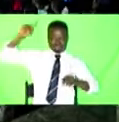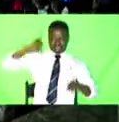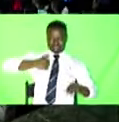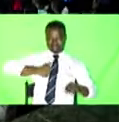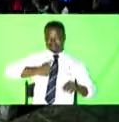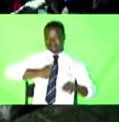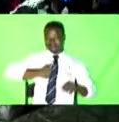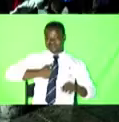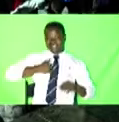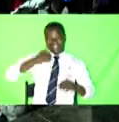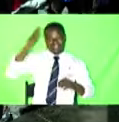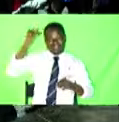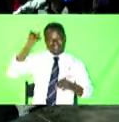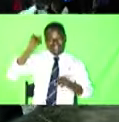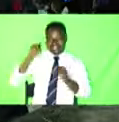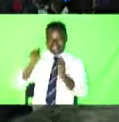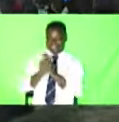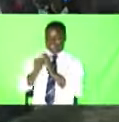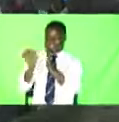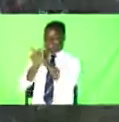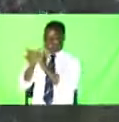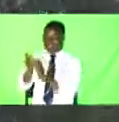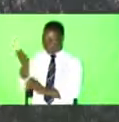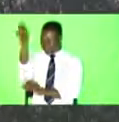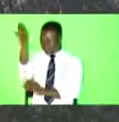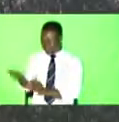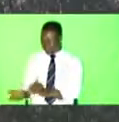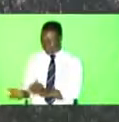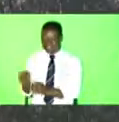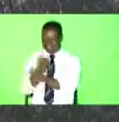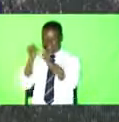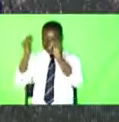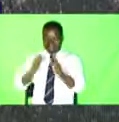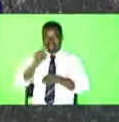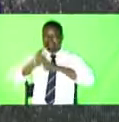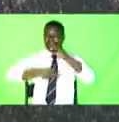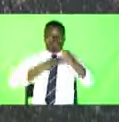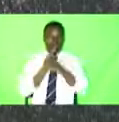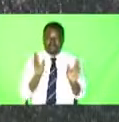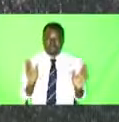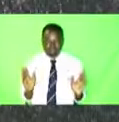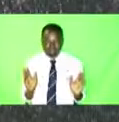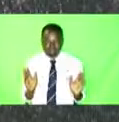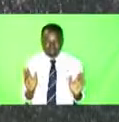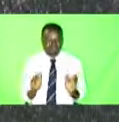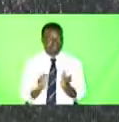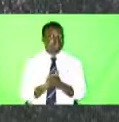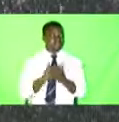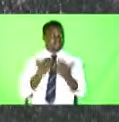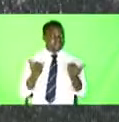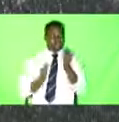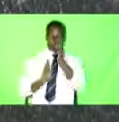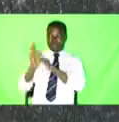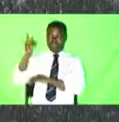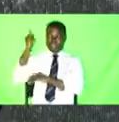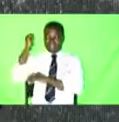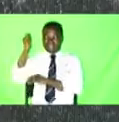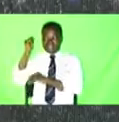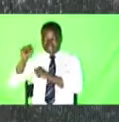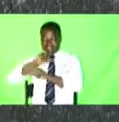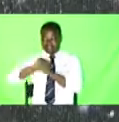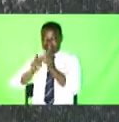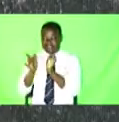that Jesus is the Savior of the world. Now let's go and listen to God's testimony about his